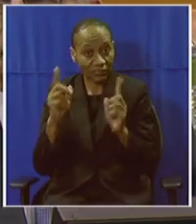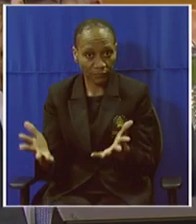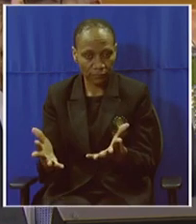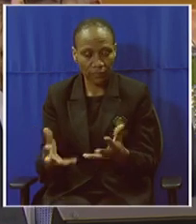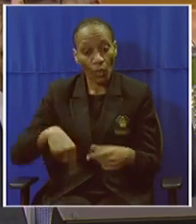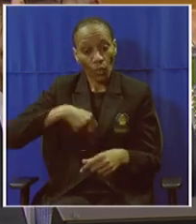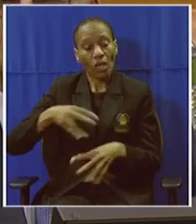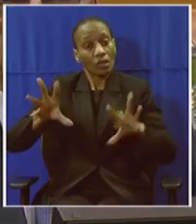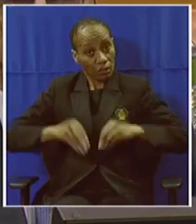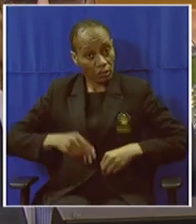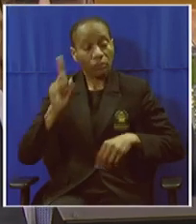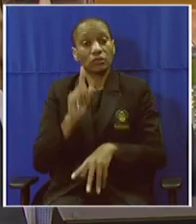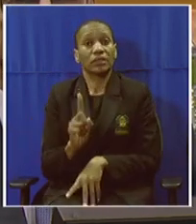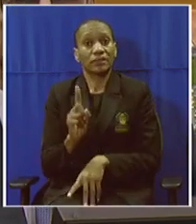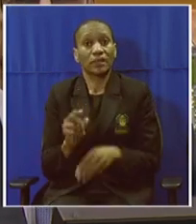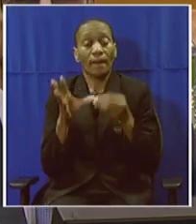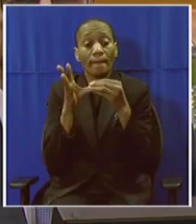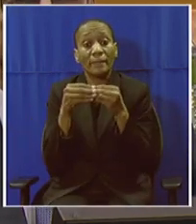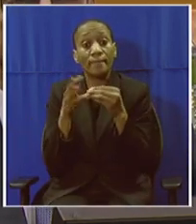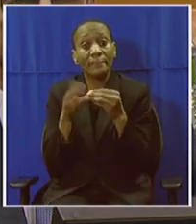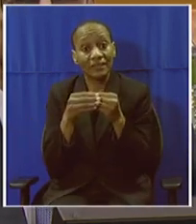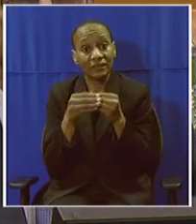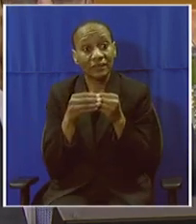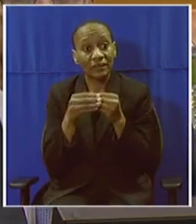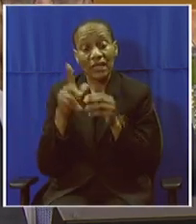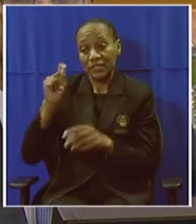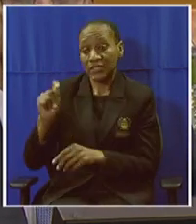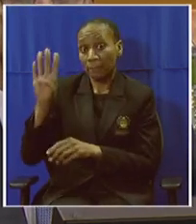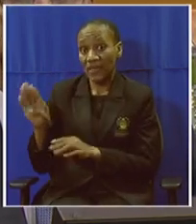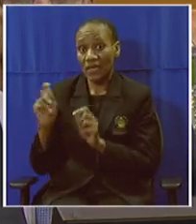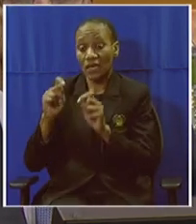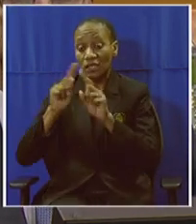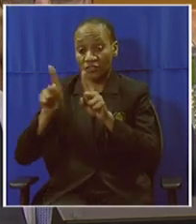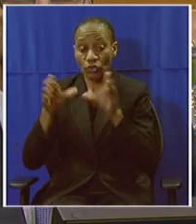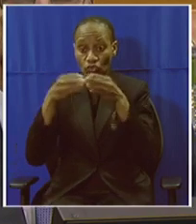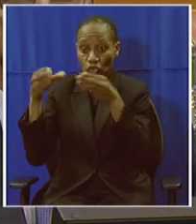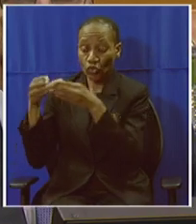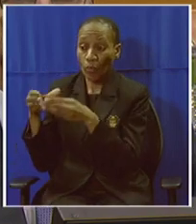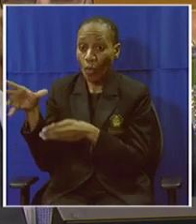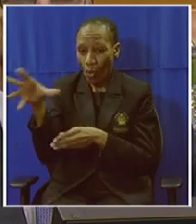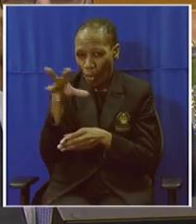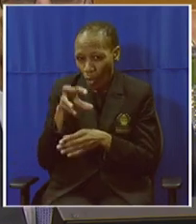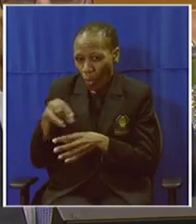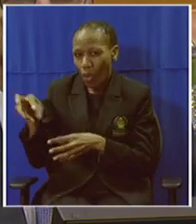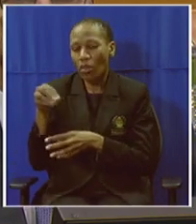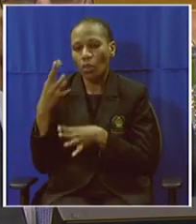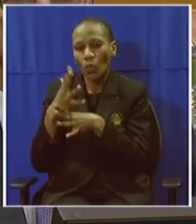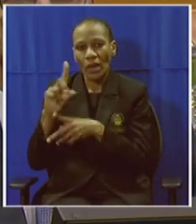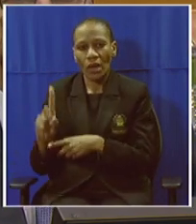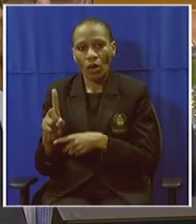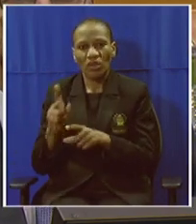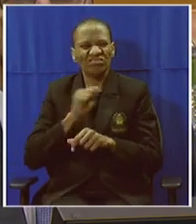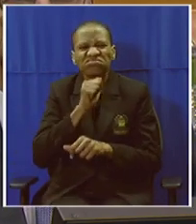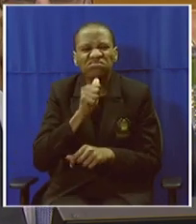Acknowledges that membership of the South African TB Caucus is on a non-partisan